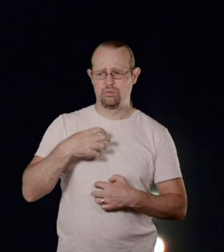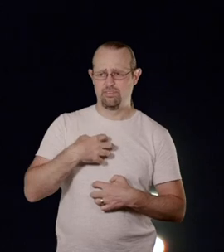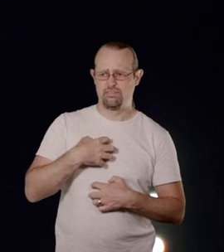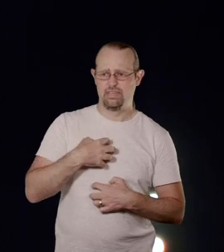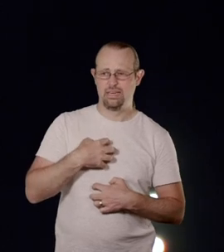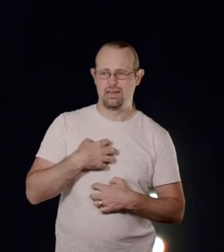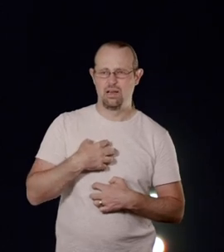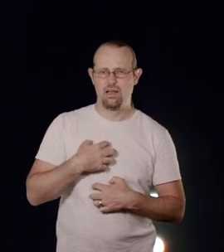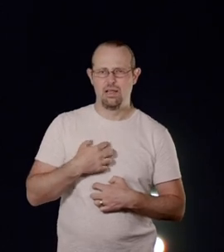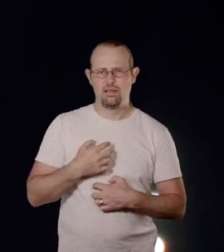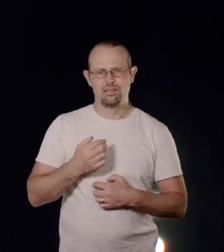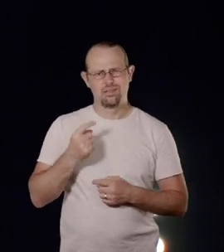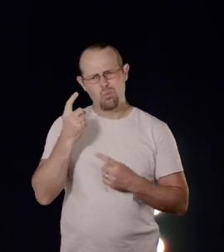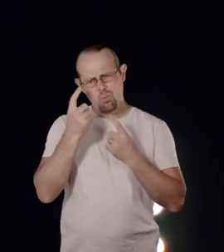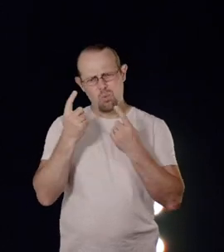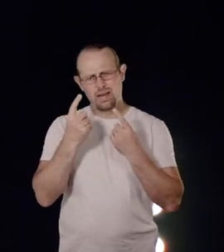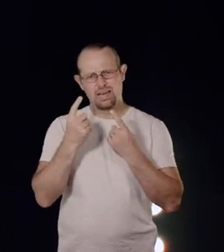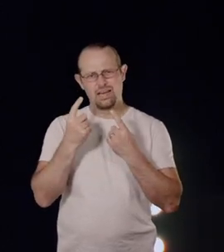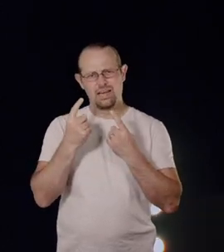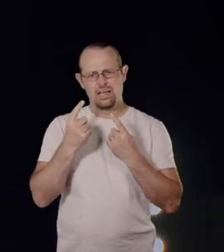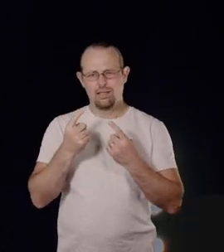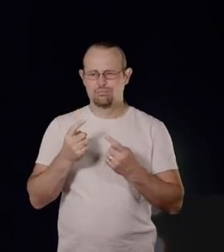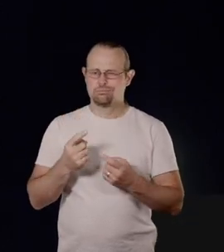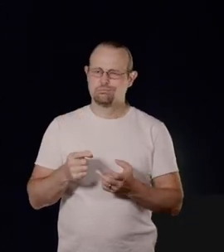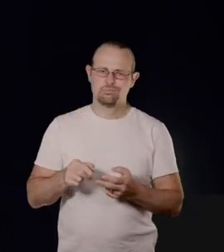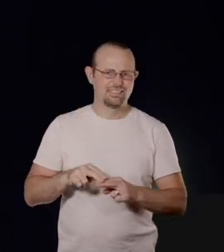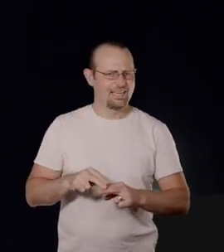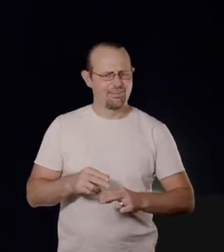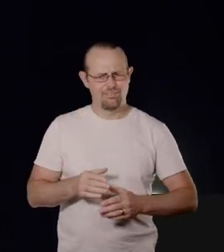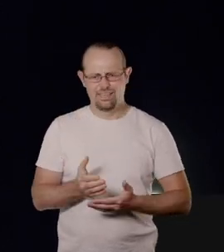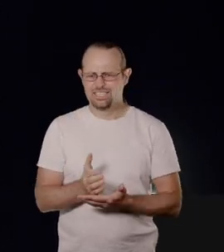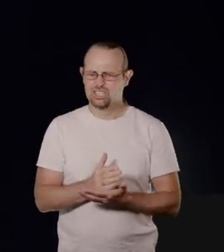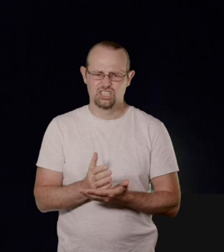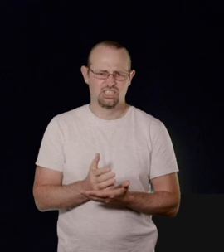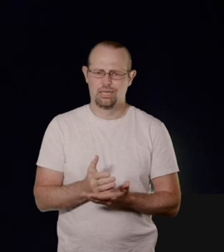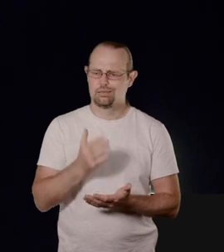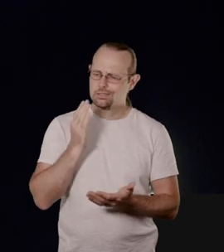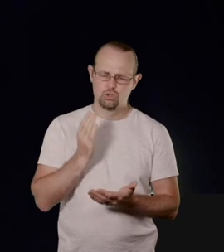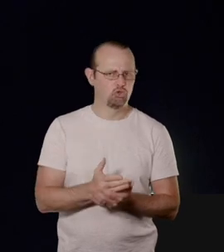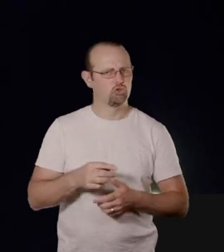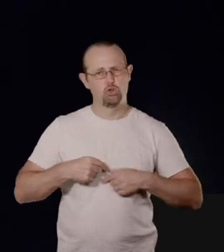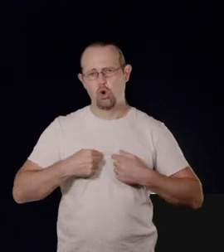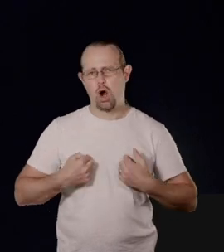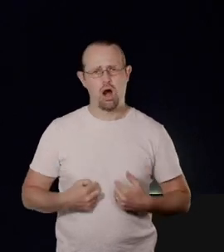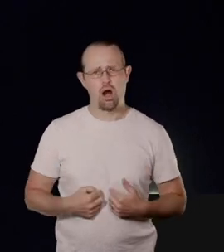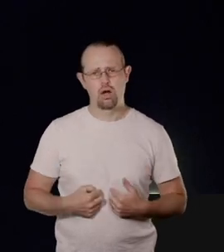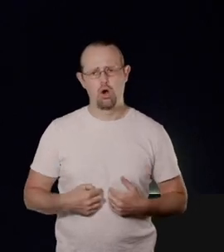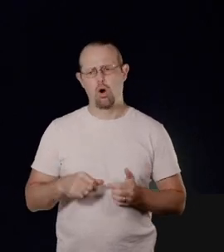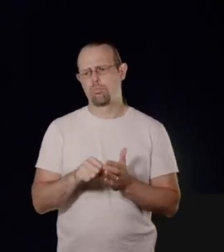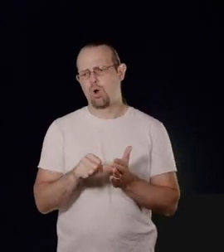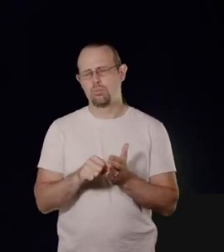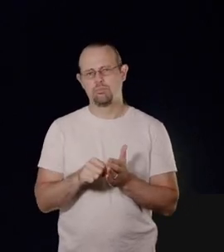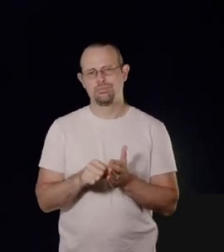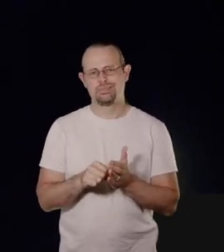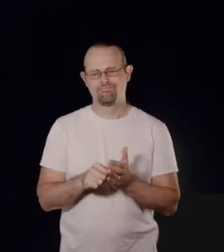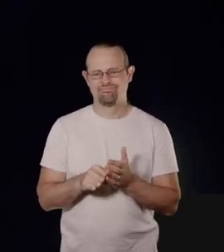worry that when they share their true heart or their concerns or the things that are really getting them down, that